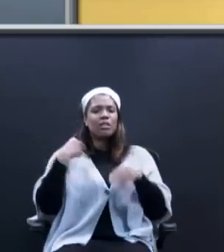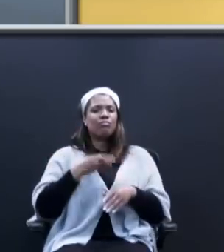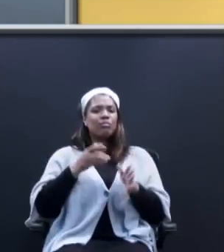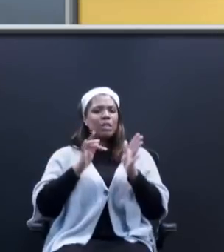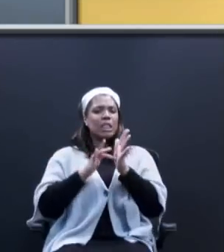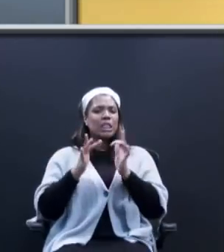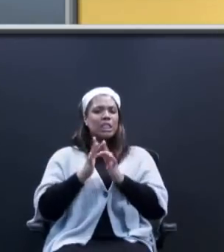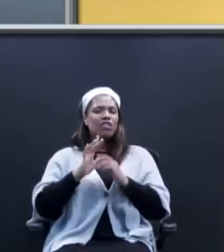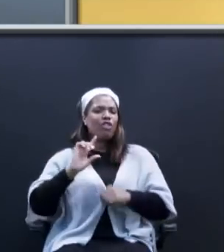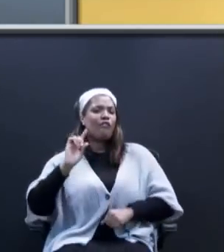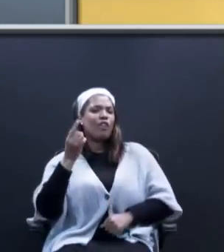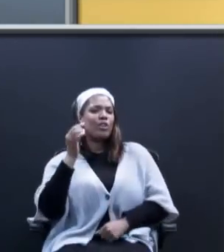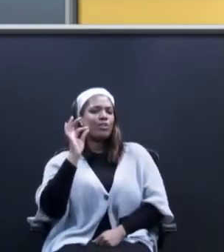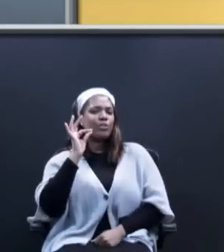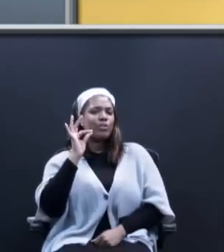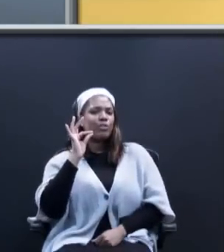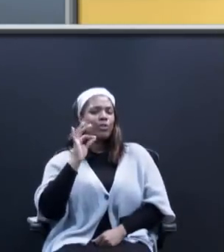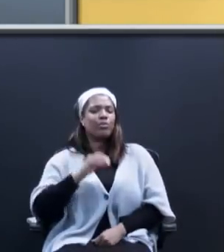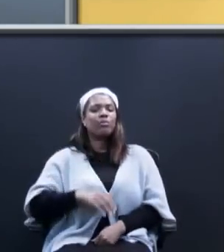And the rest of them